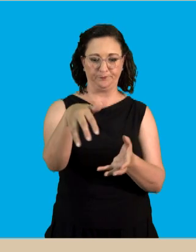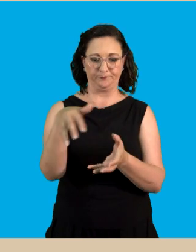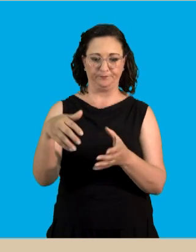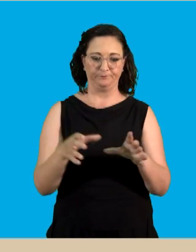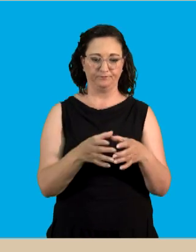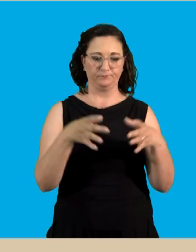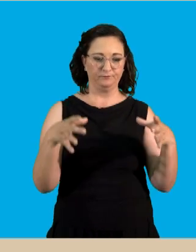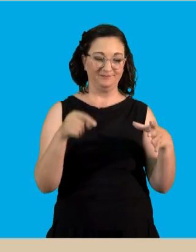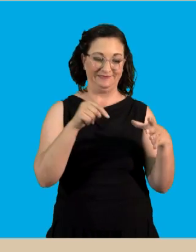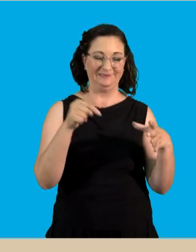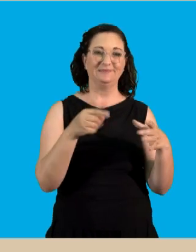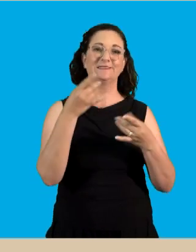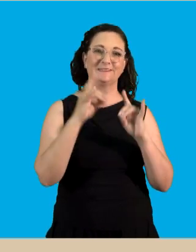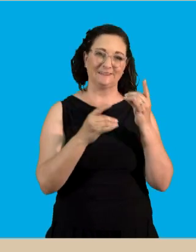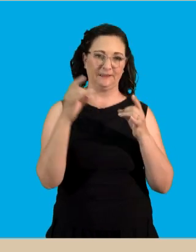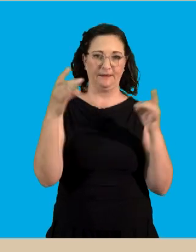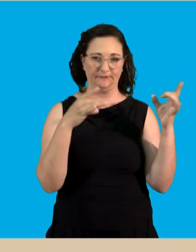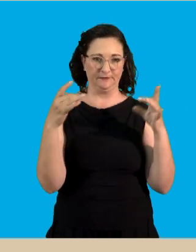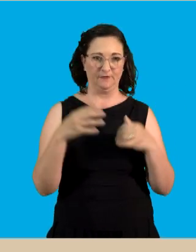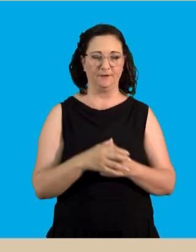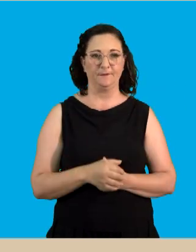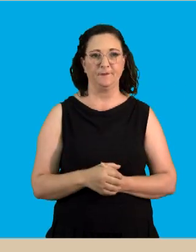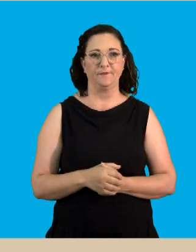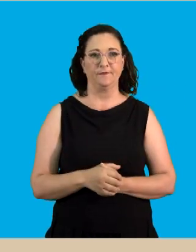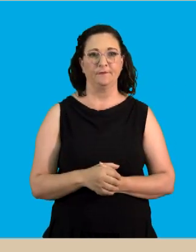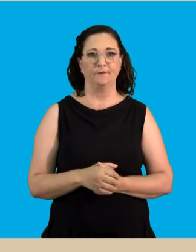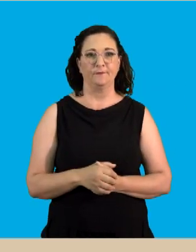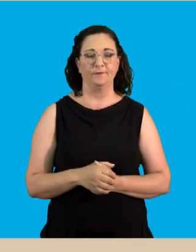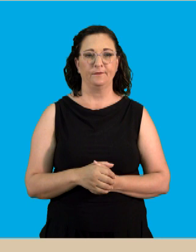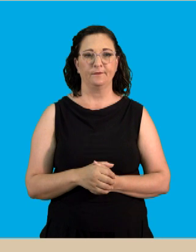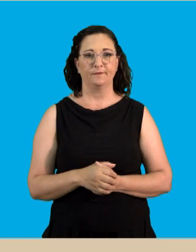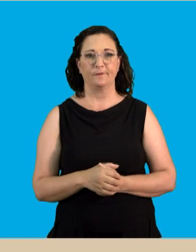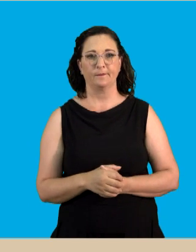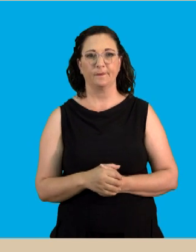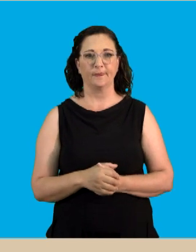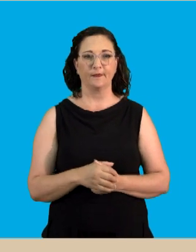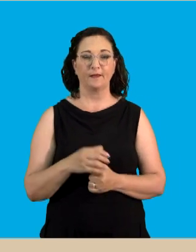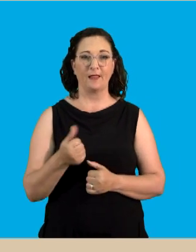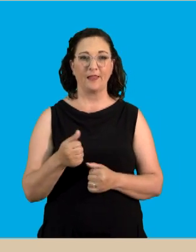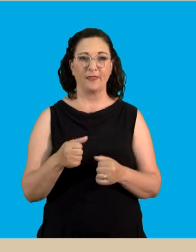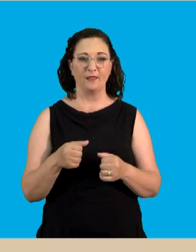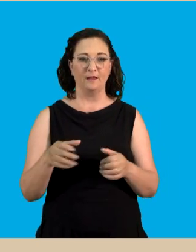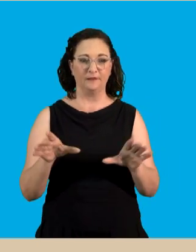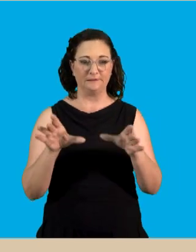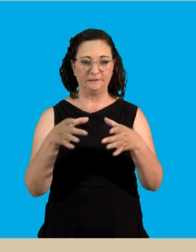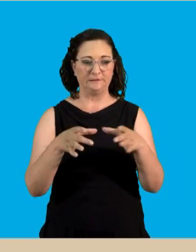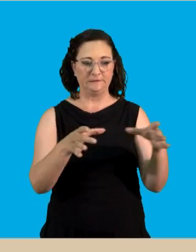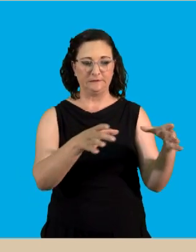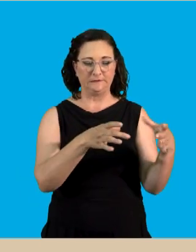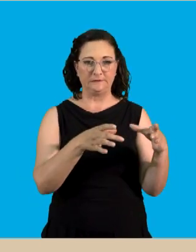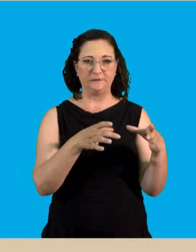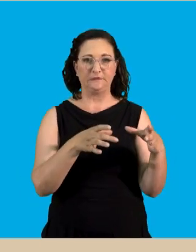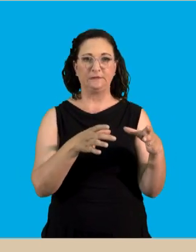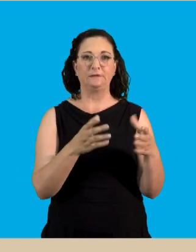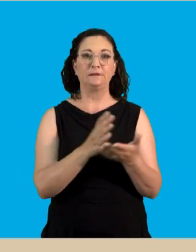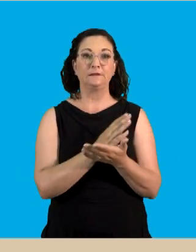formed, they form those City of Stars. Okay, and then what happens to those galaxies? Those galaxies, some they do what?